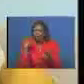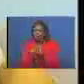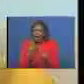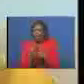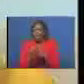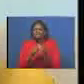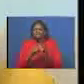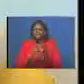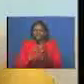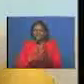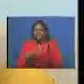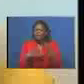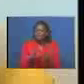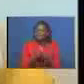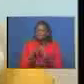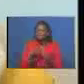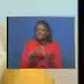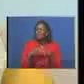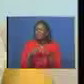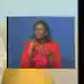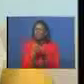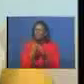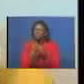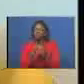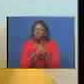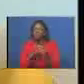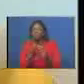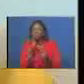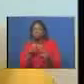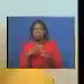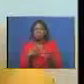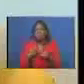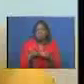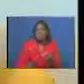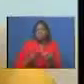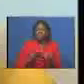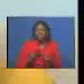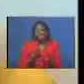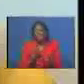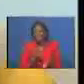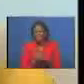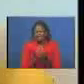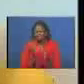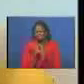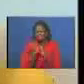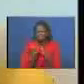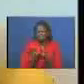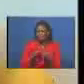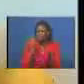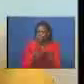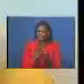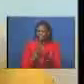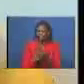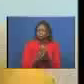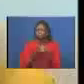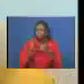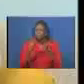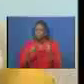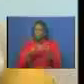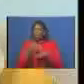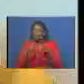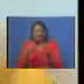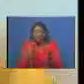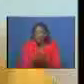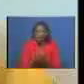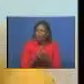out and our motto is help ever hurt never it is also not only to people with albinism but it is to orphan children to underprivileged children